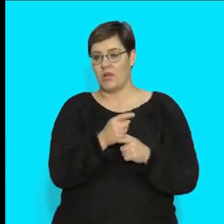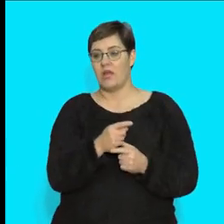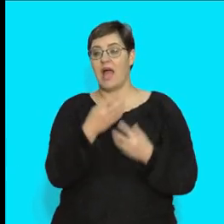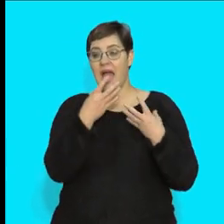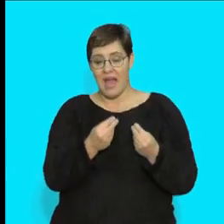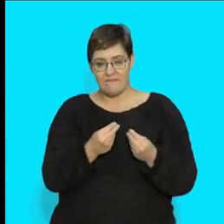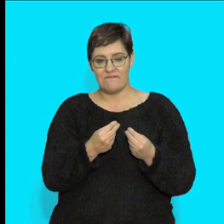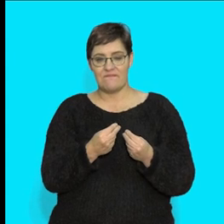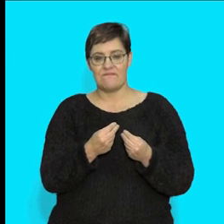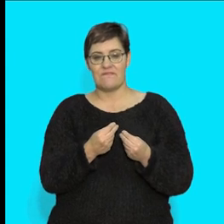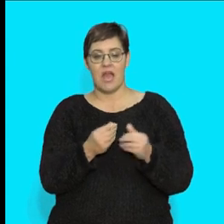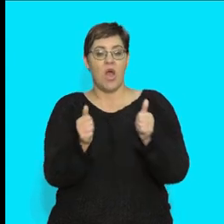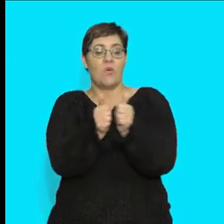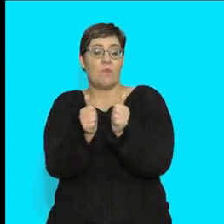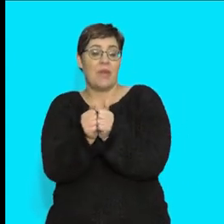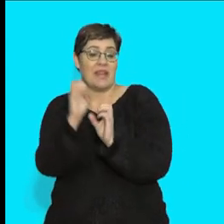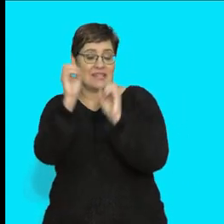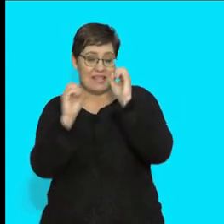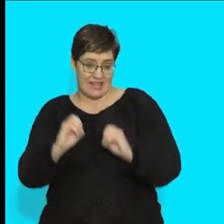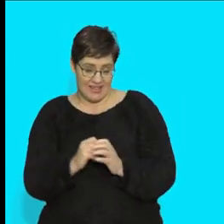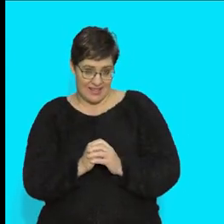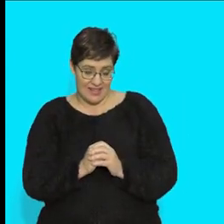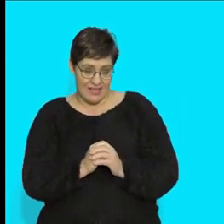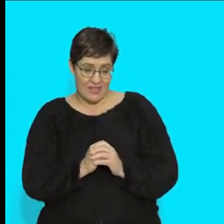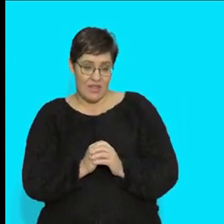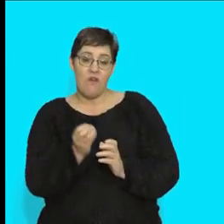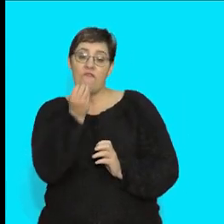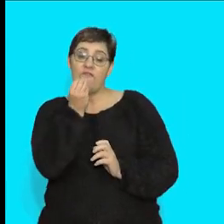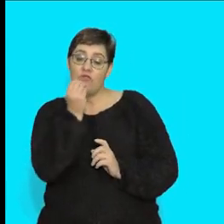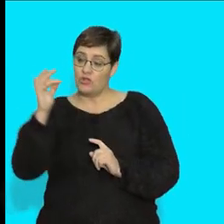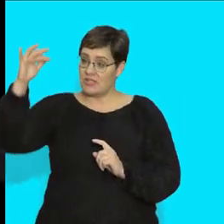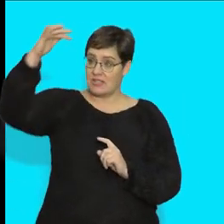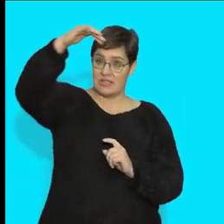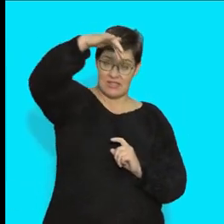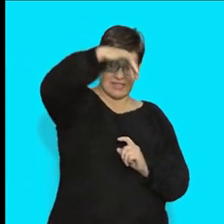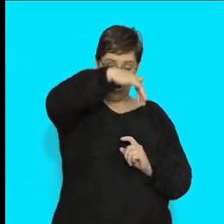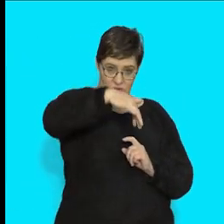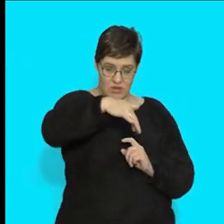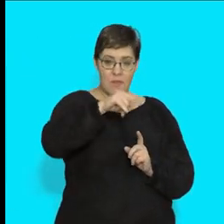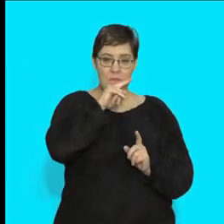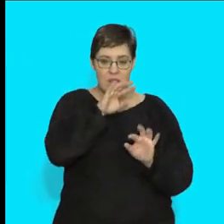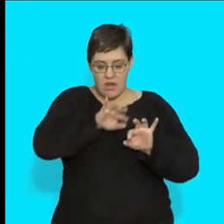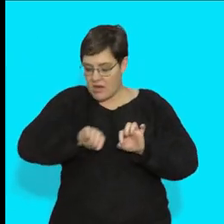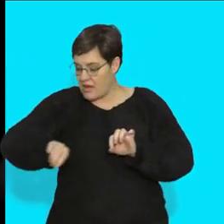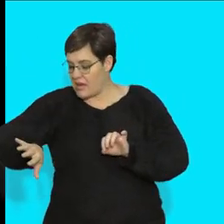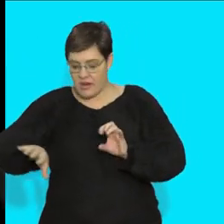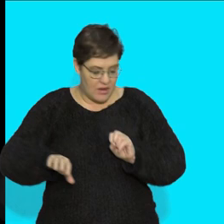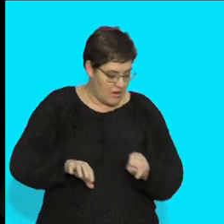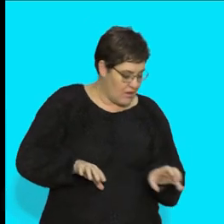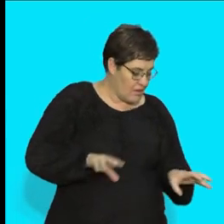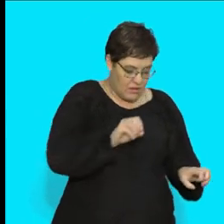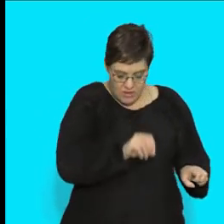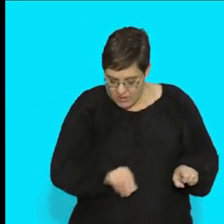had companion cells, which means that as the food goes down, so it moves to all the different